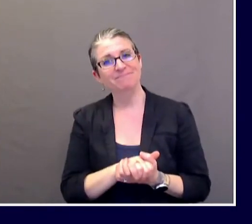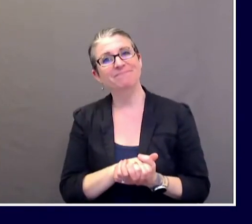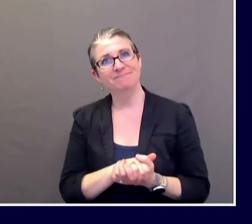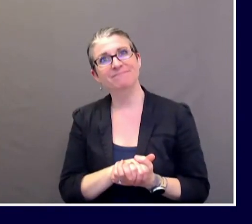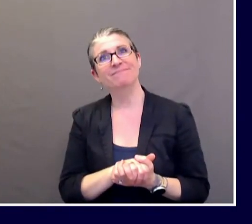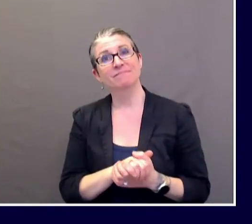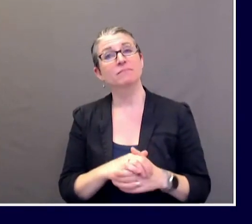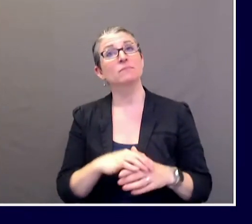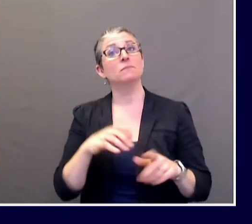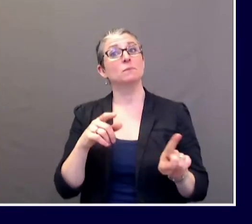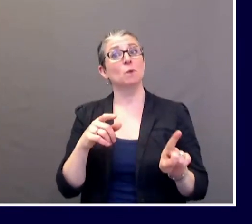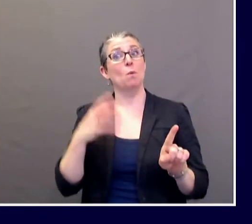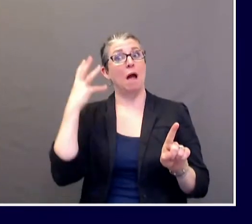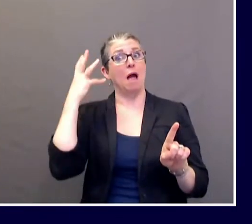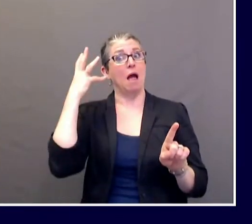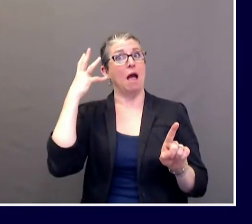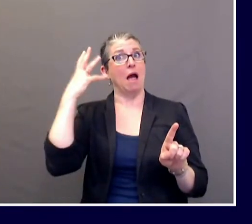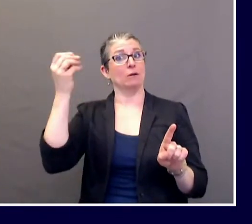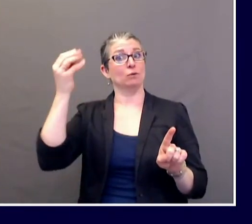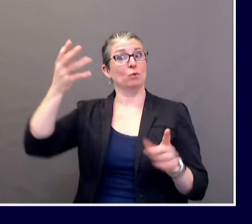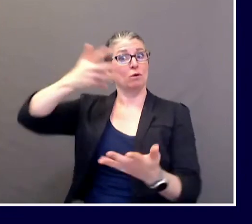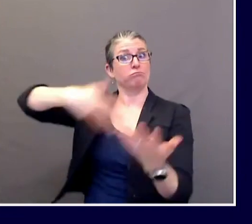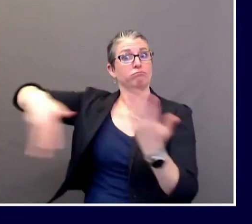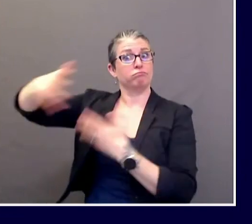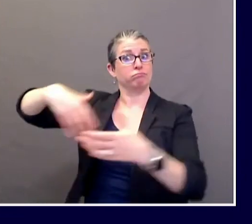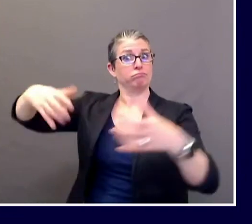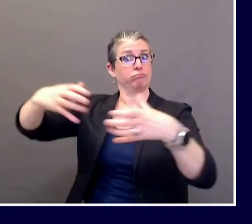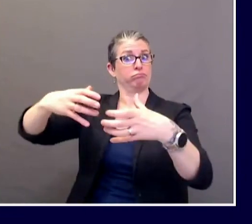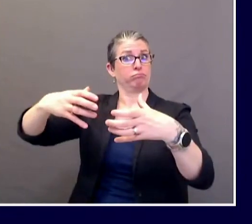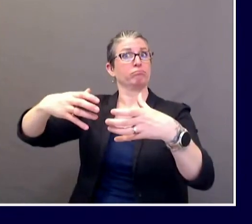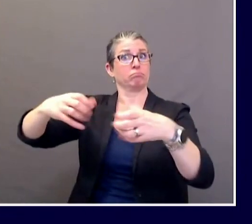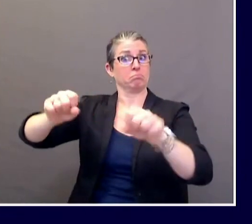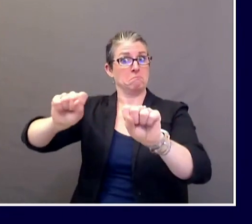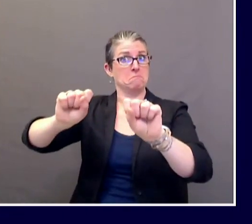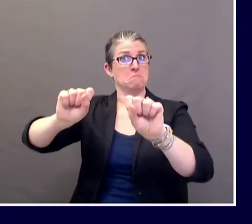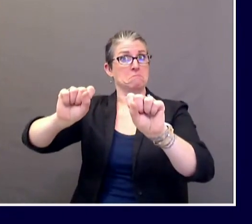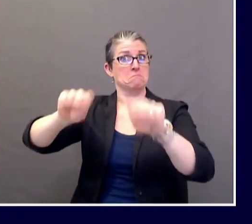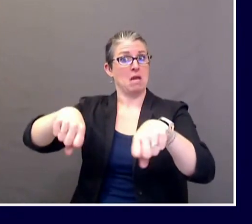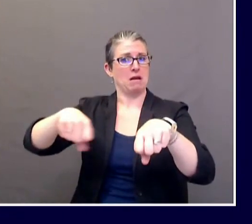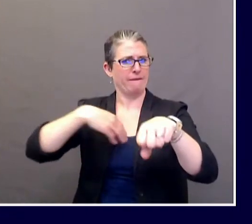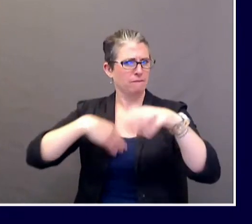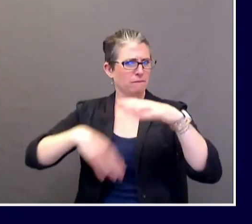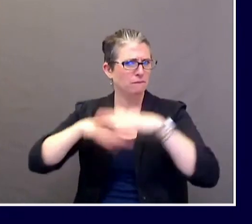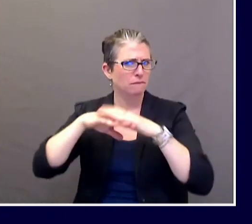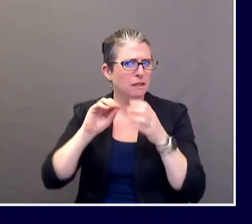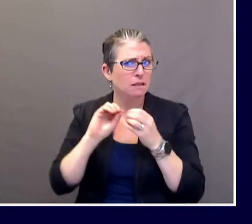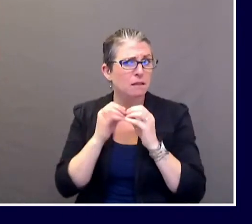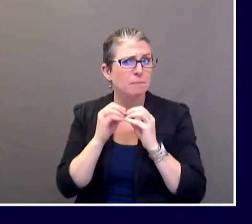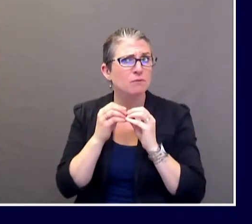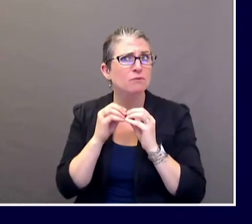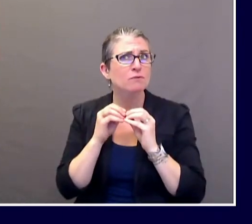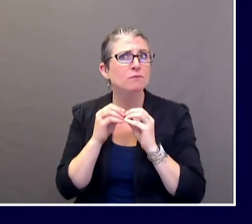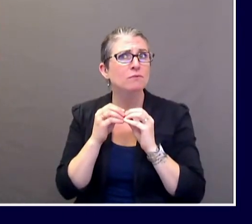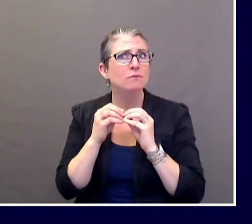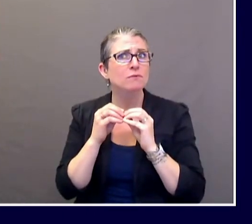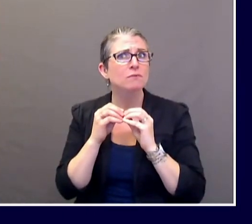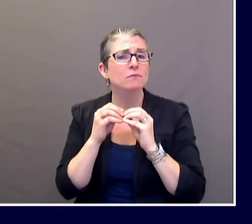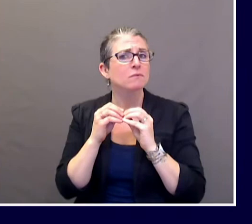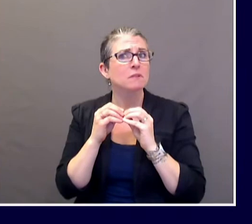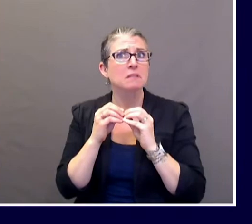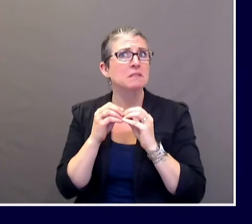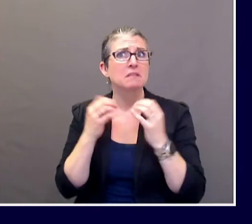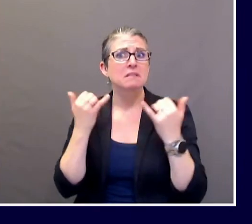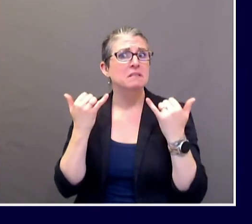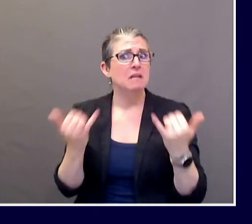capacity can increase to 100% starting on May 24th. Will you make any changes to that timeline based on the